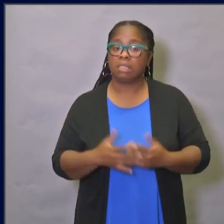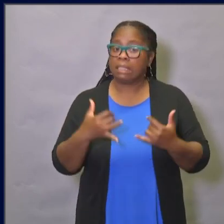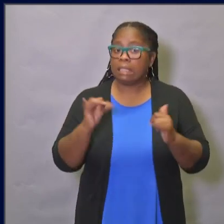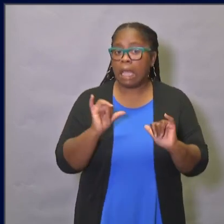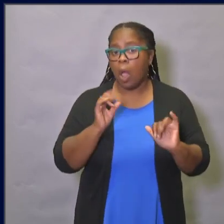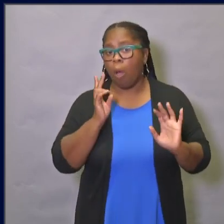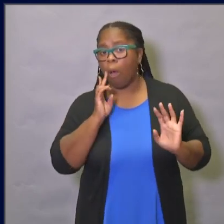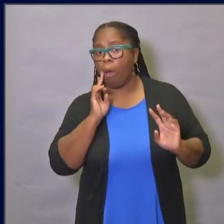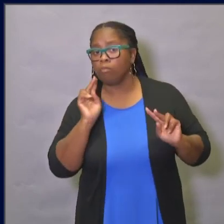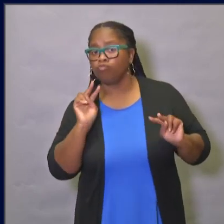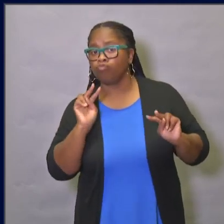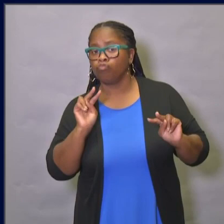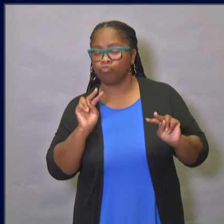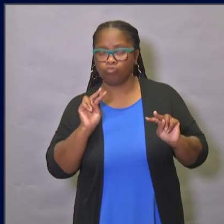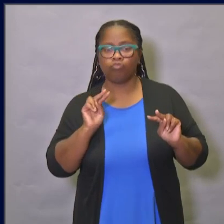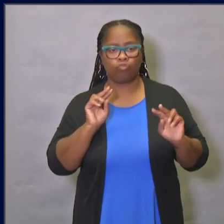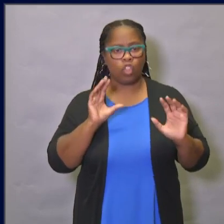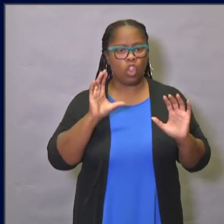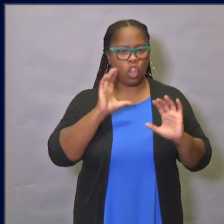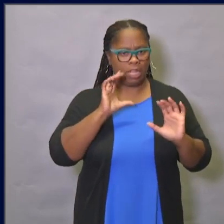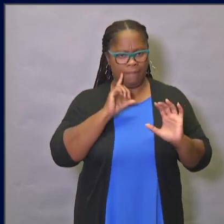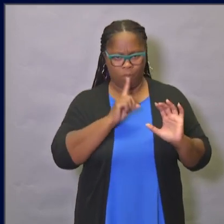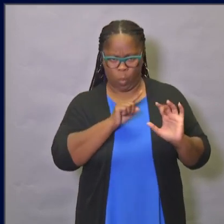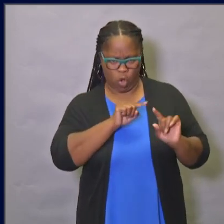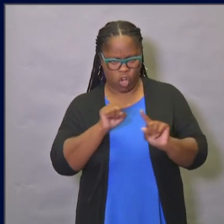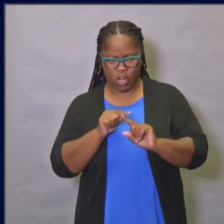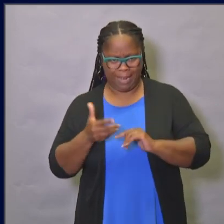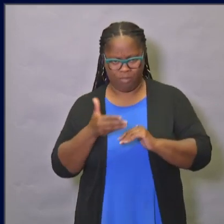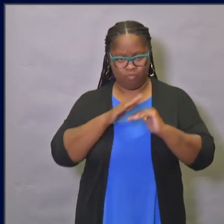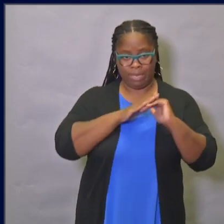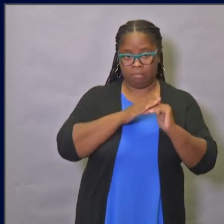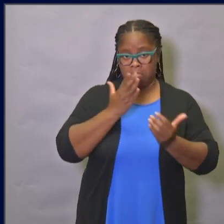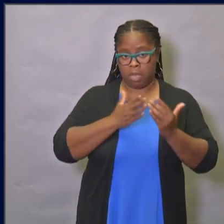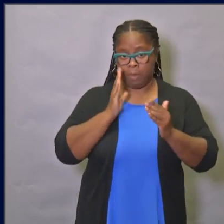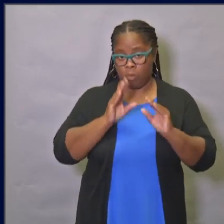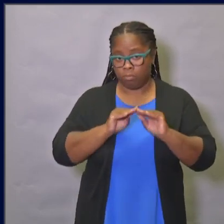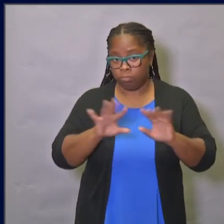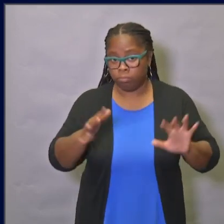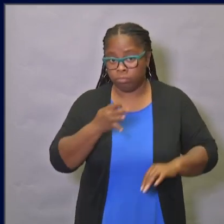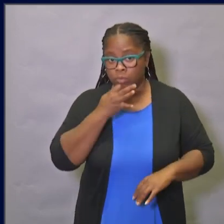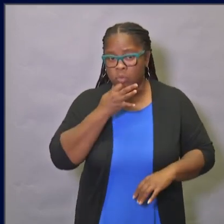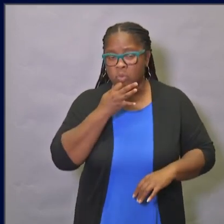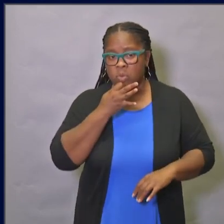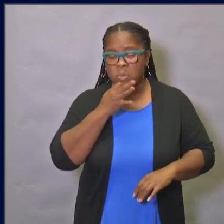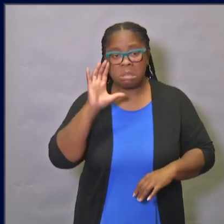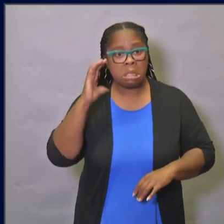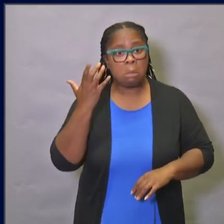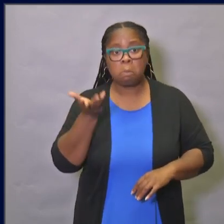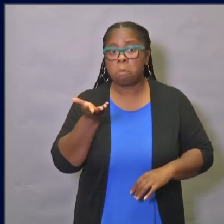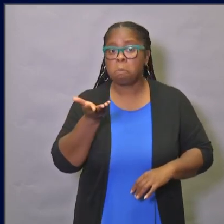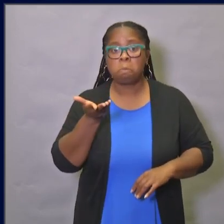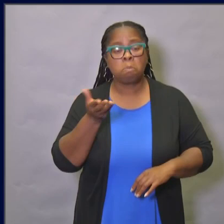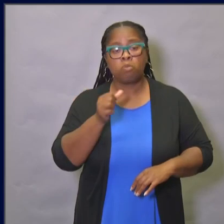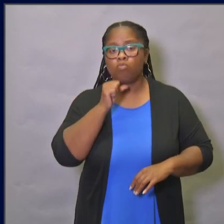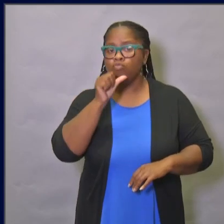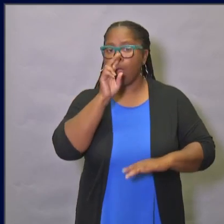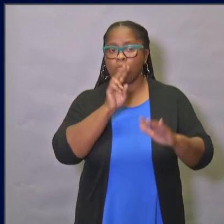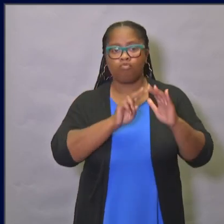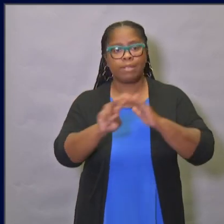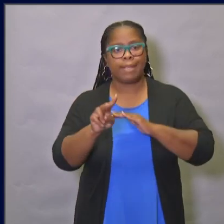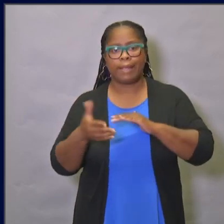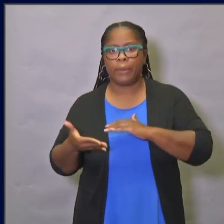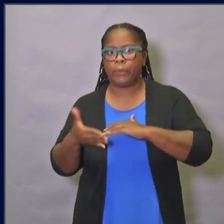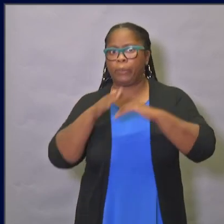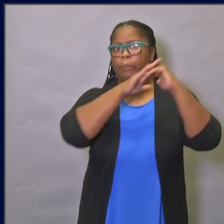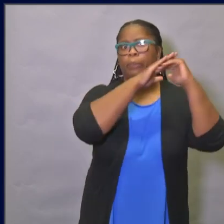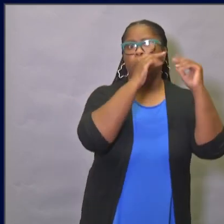cases associated with activities over the Labor Day holiday, we do not predict a similar surge as was seen after Memorial